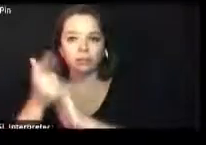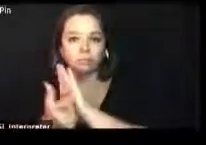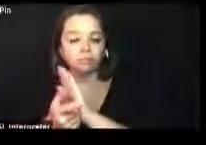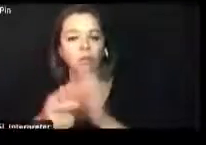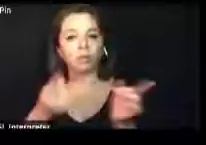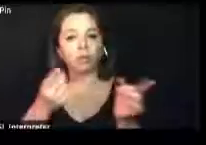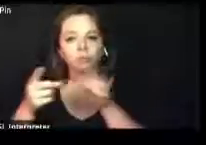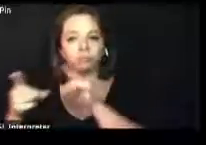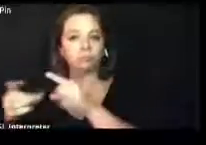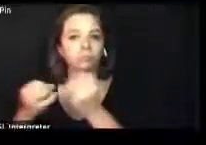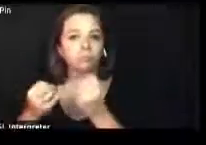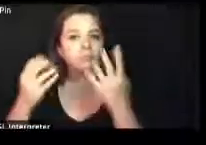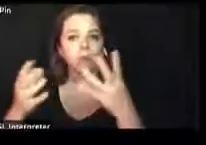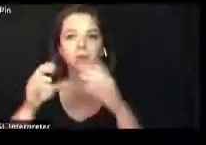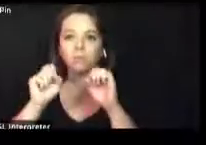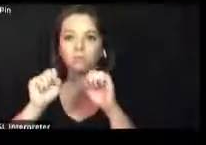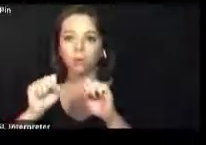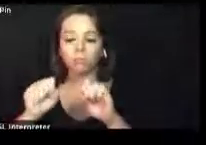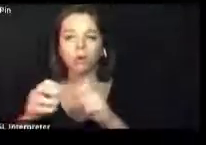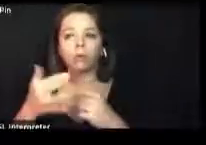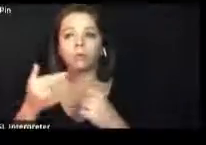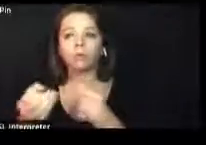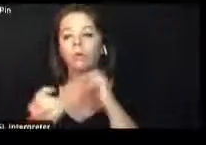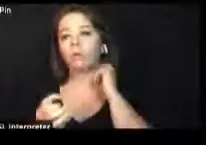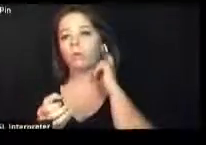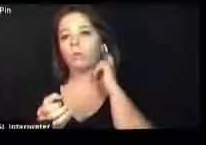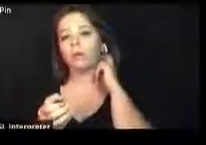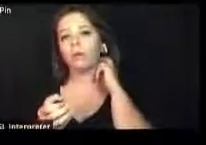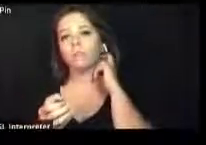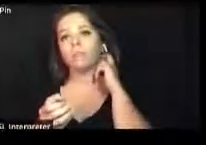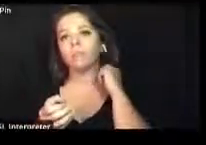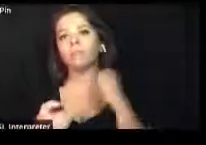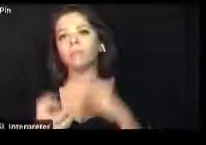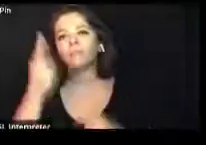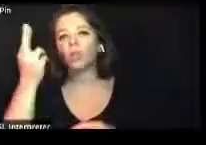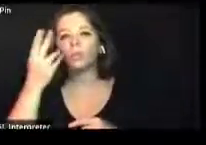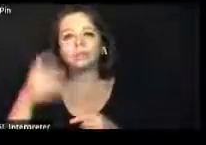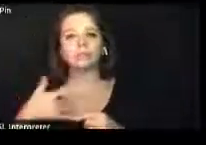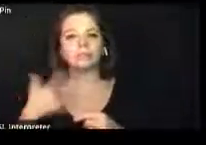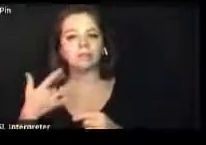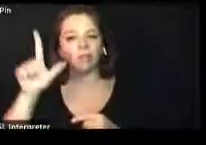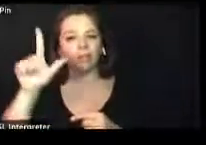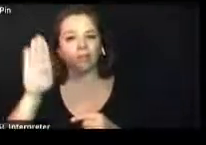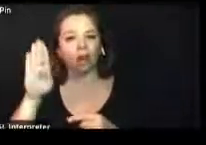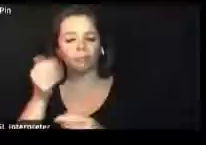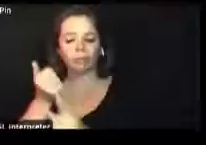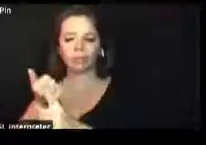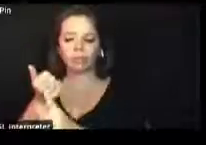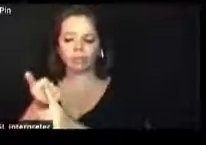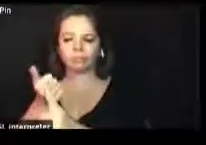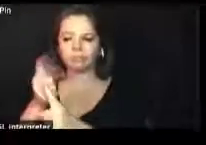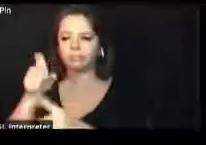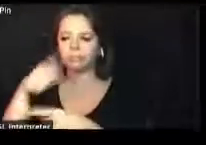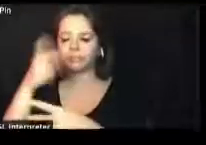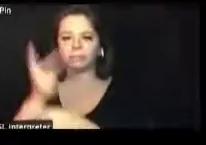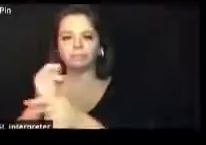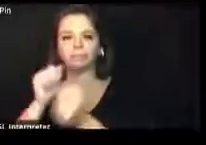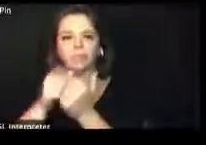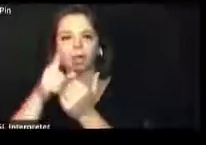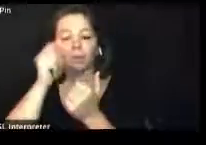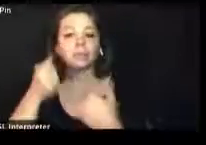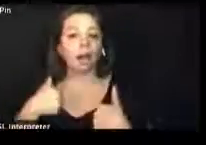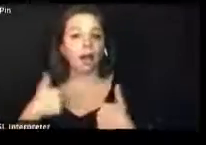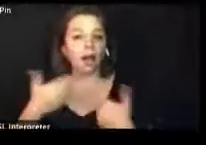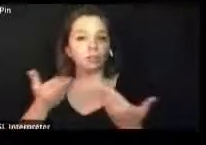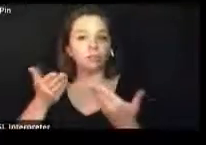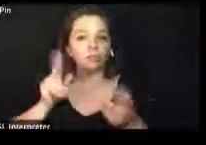possible. So the reason I feel that Long Beach should stay together is I serve the people of Long